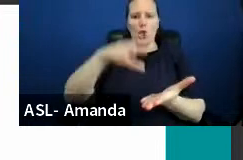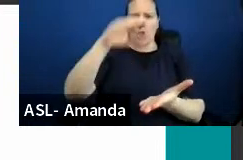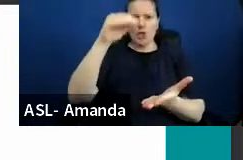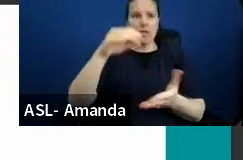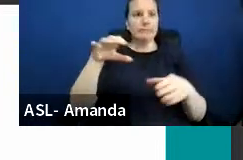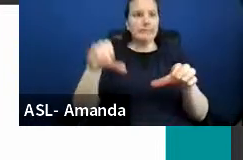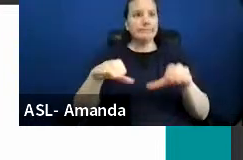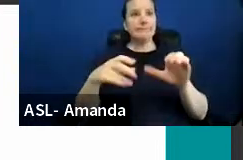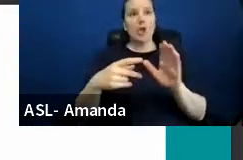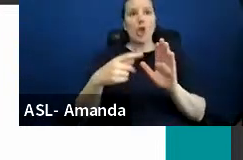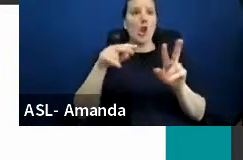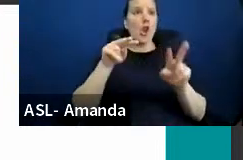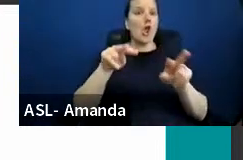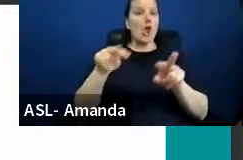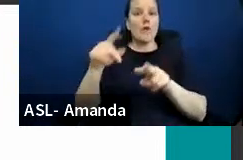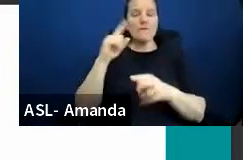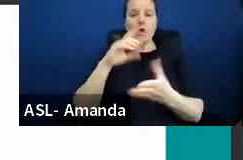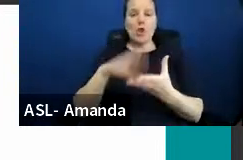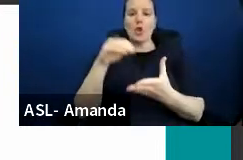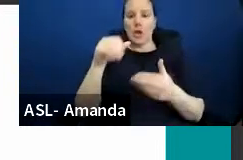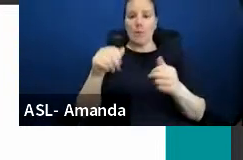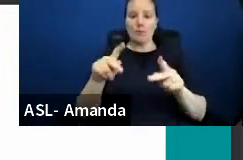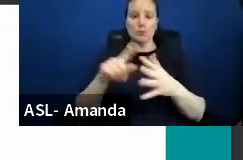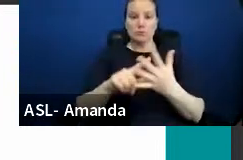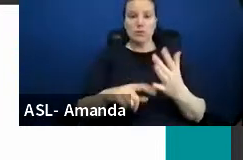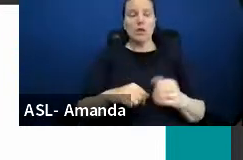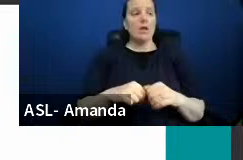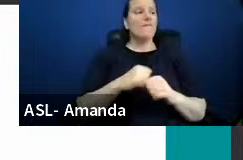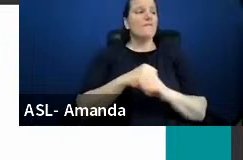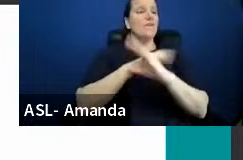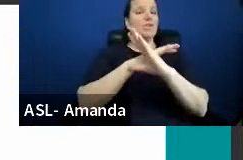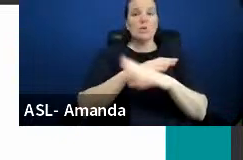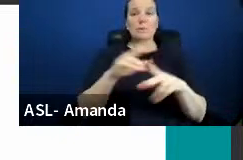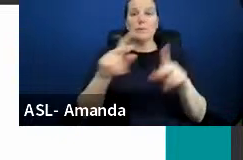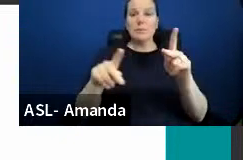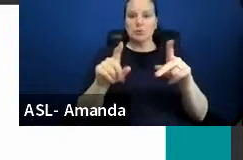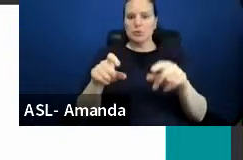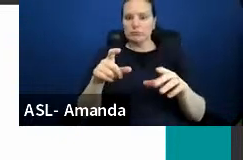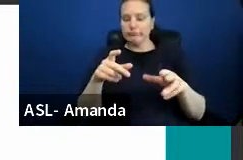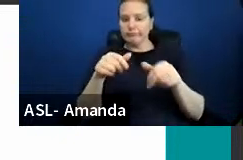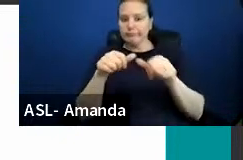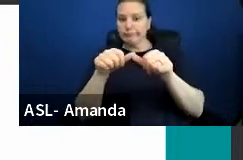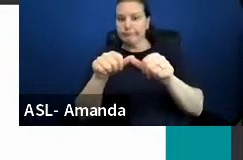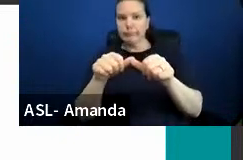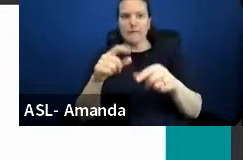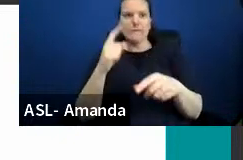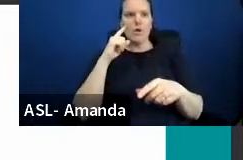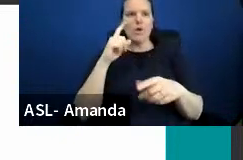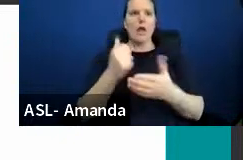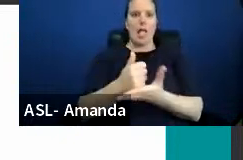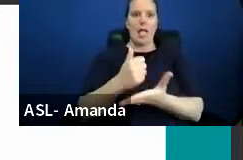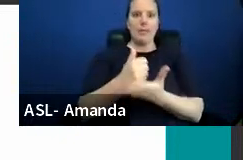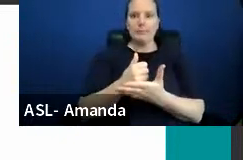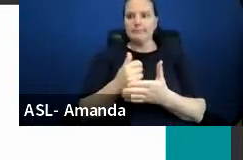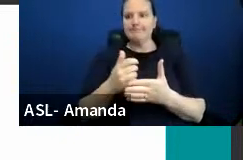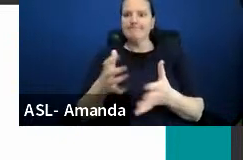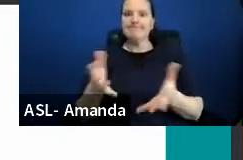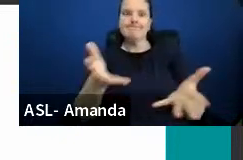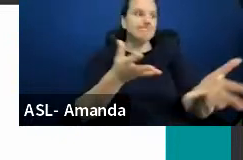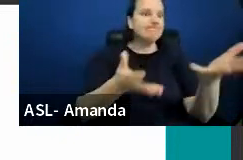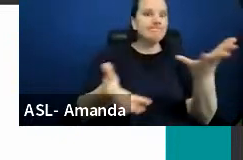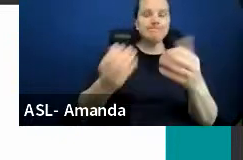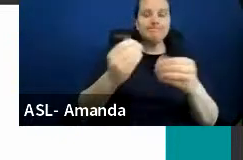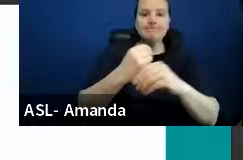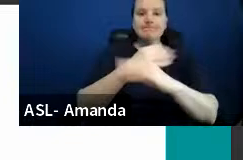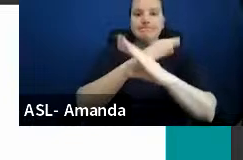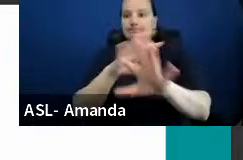for learning opportunities. Virtual participants should keep their cameras on to foster a shared presence. We also want to utilize